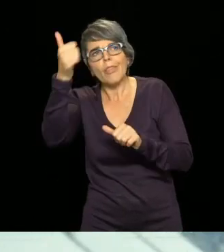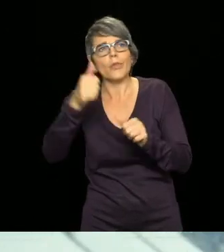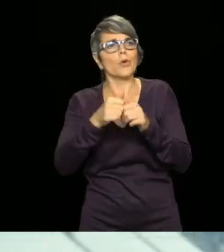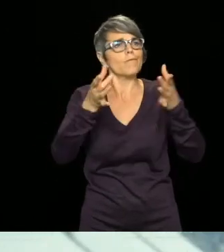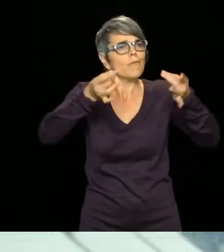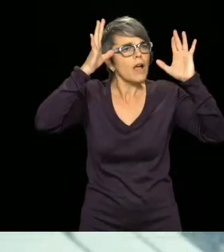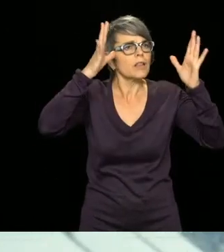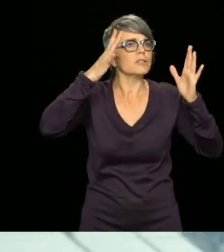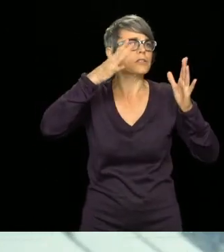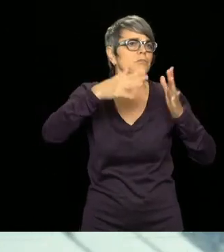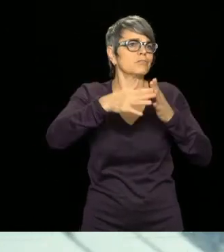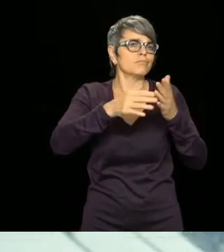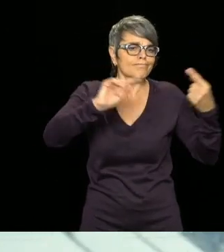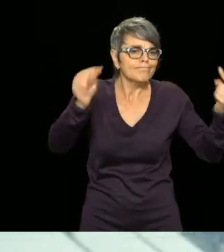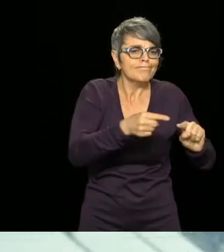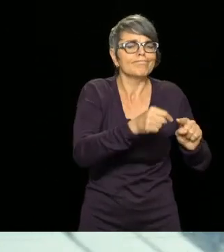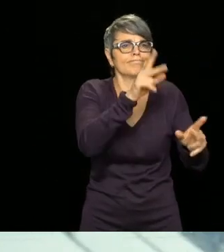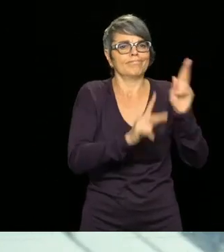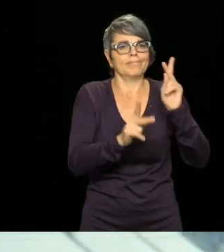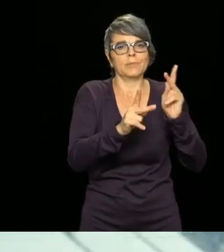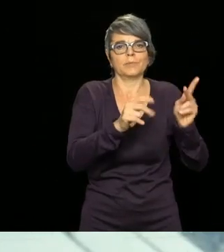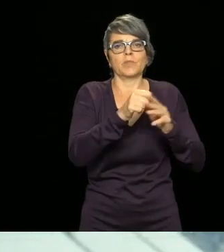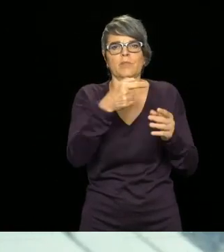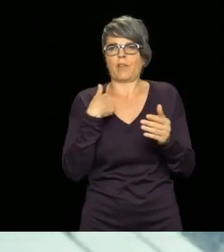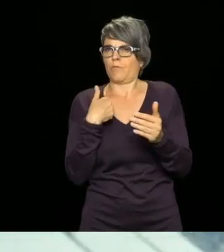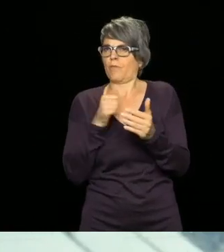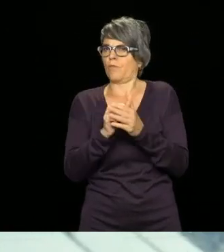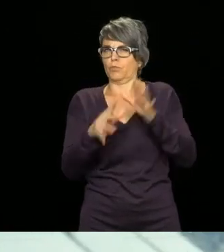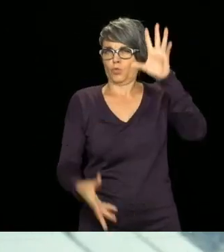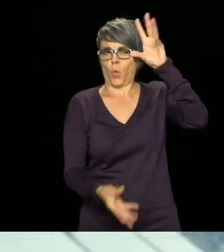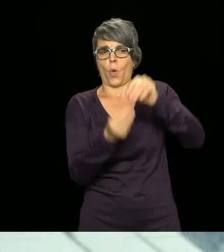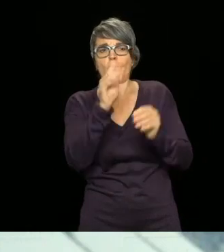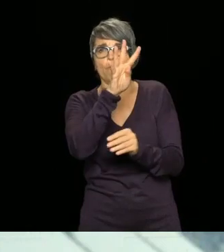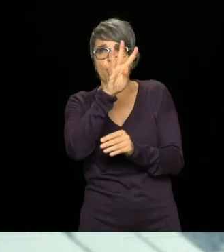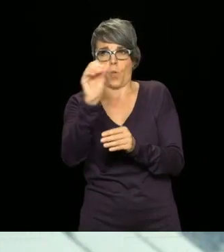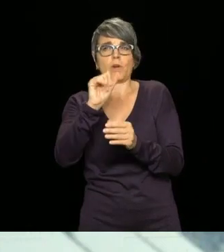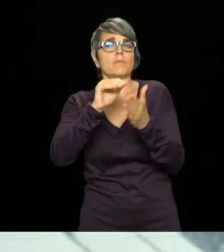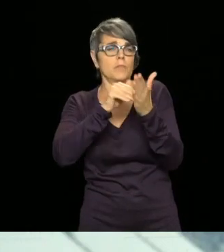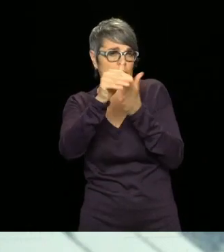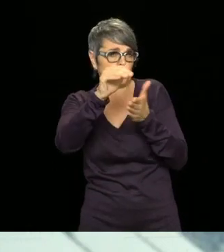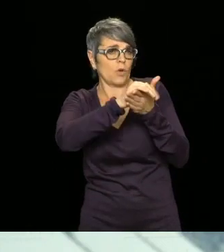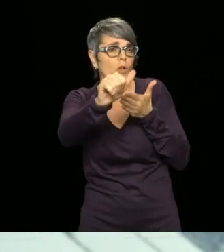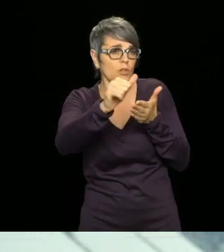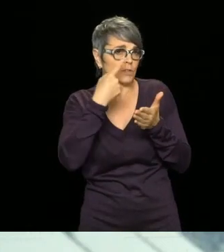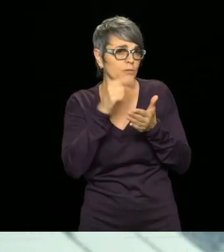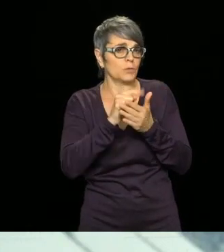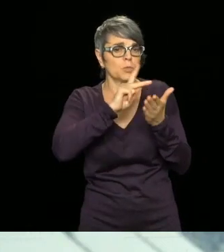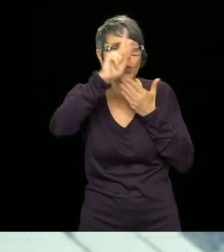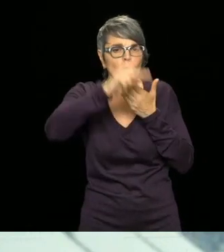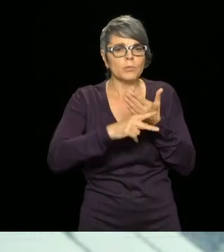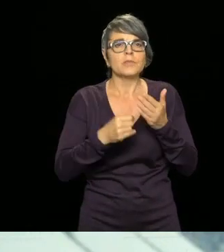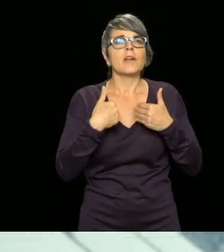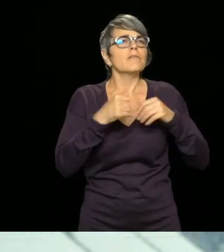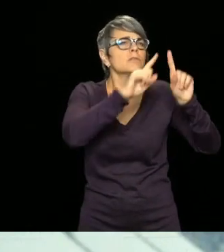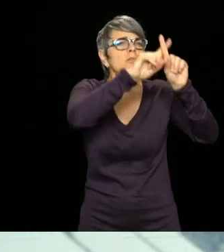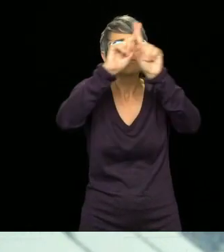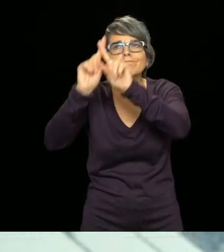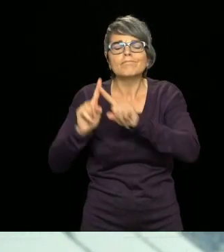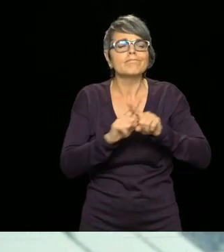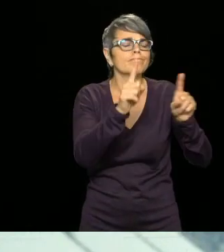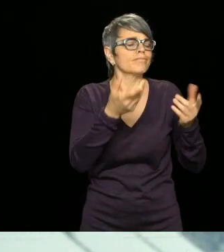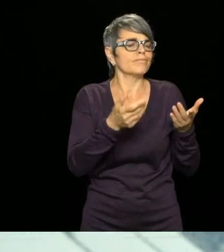programs are education oriented, and they're provided by a range of groups that range from organizations.